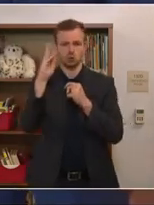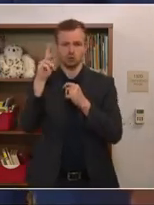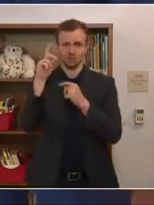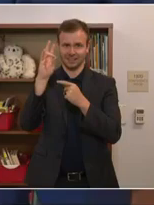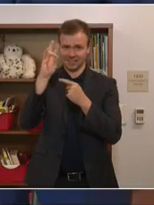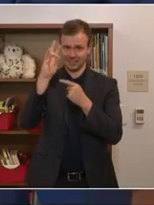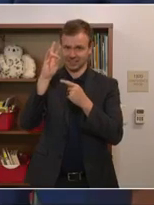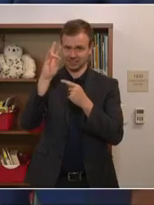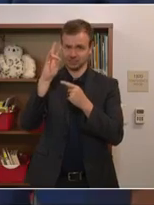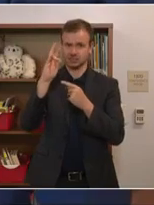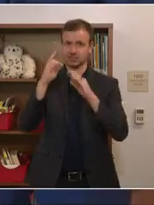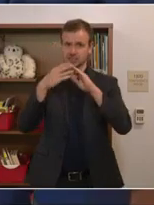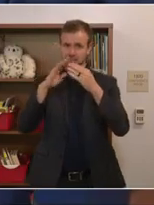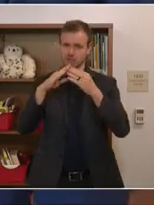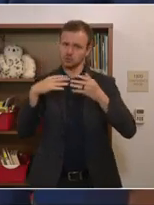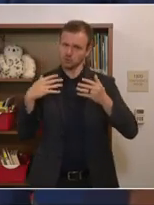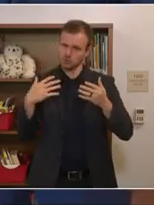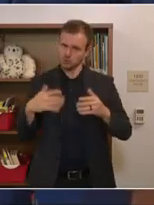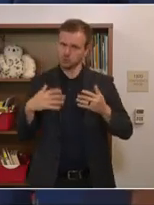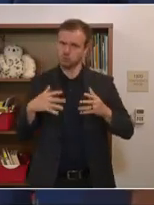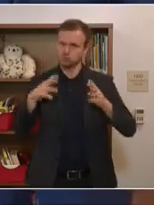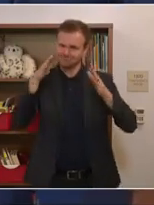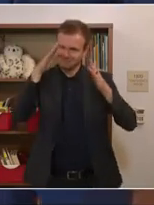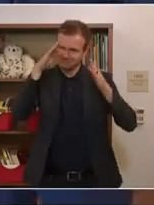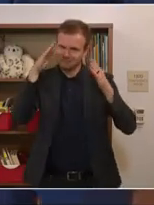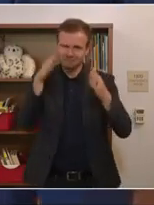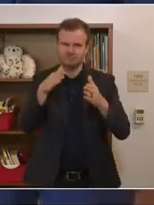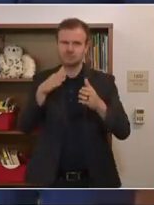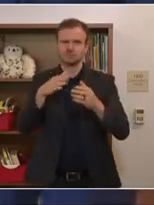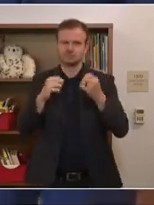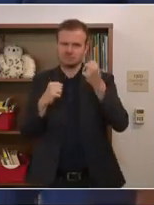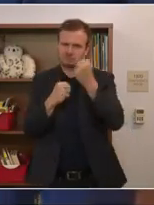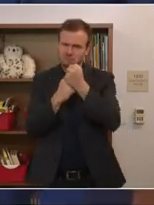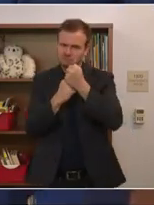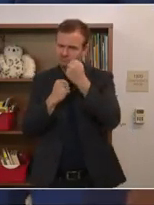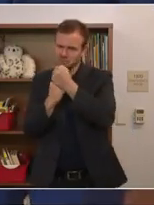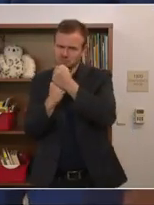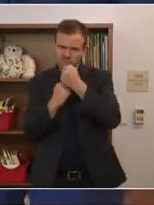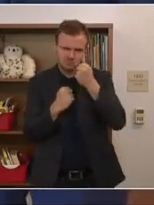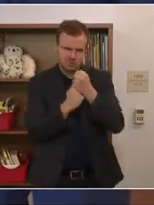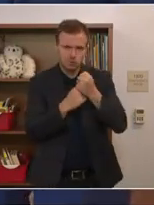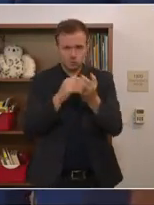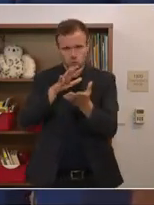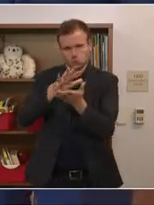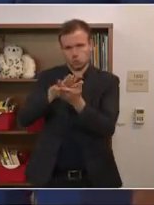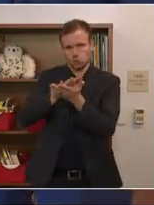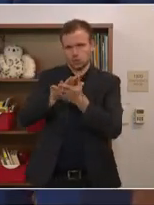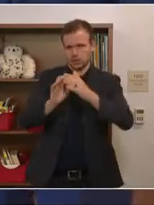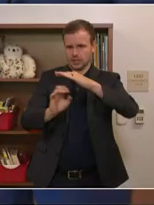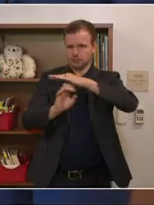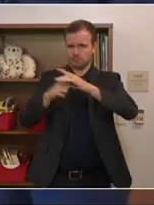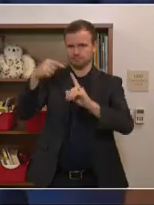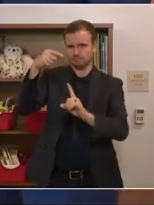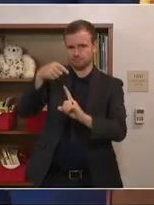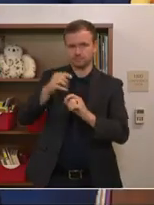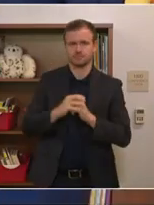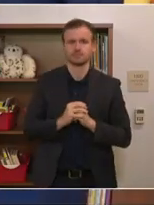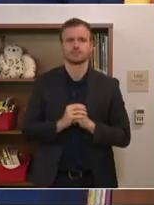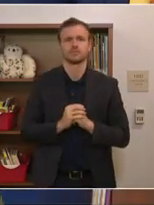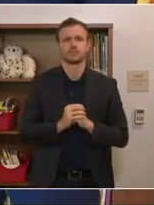very focused and working hard with us on schools, on elementary schools, your feeder patterns,